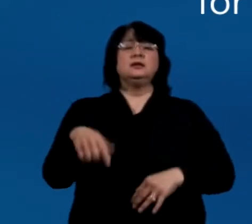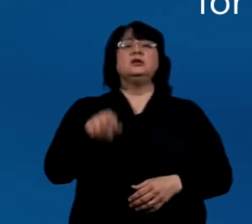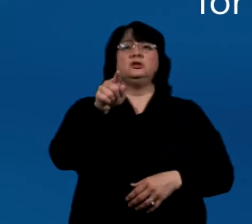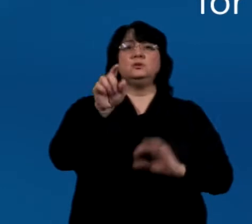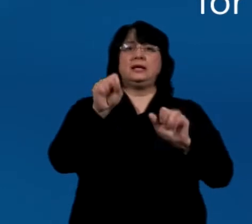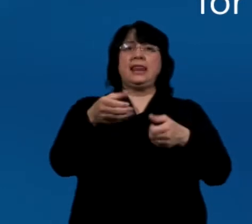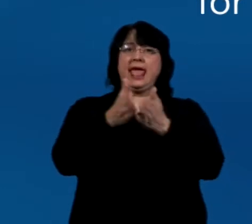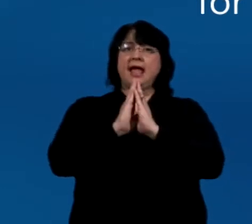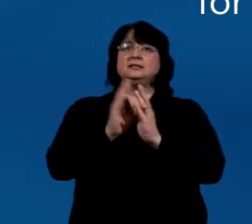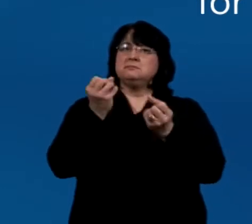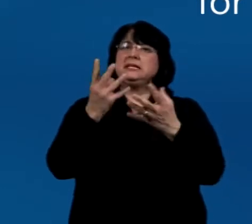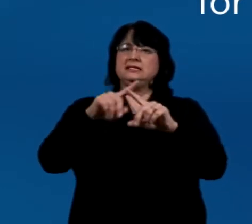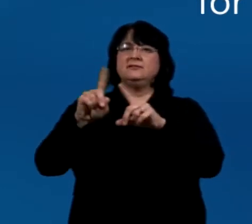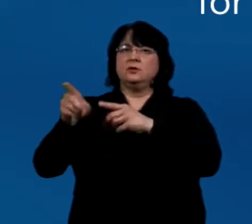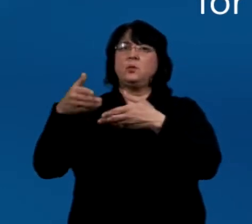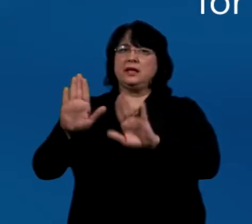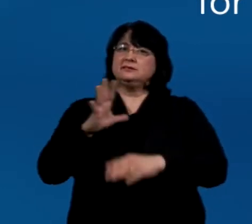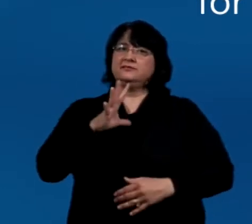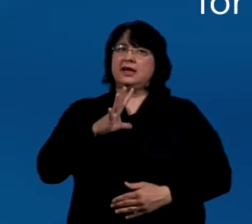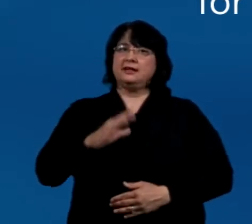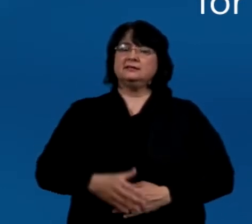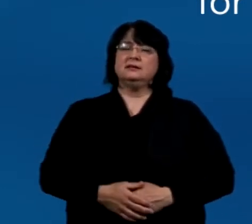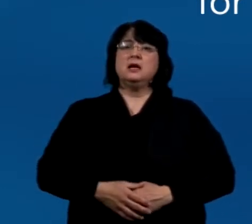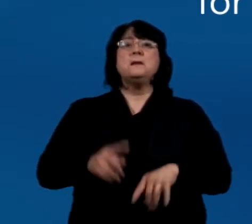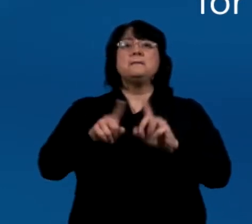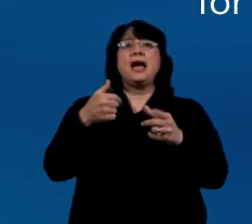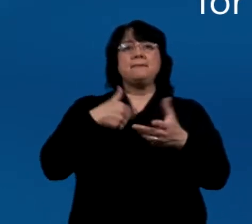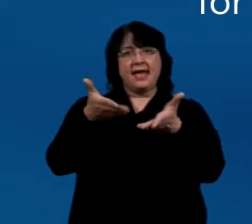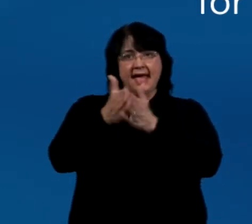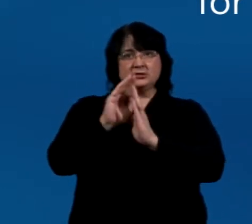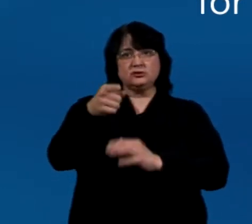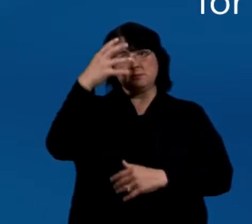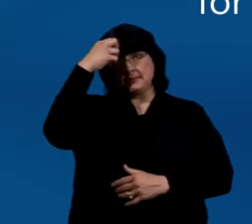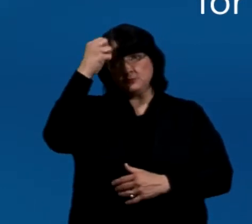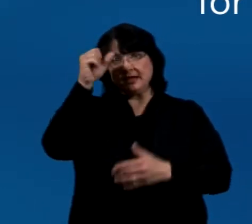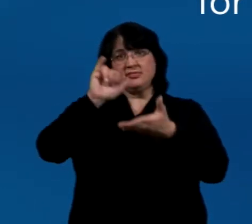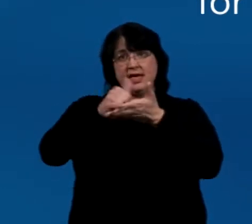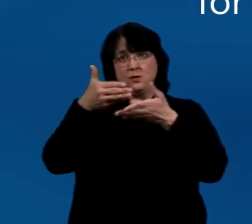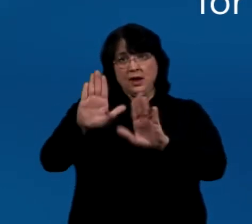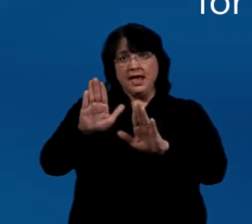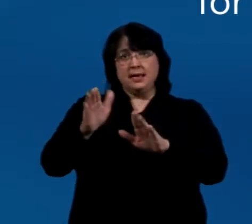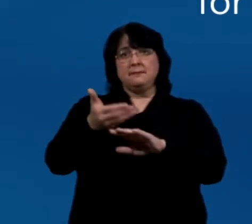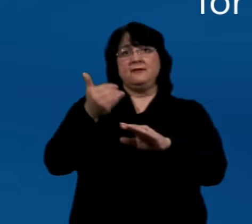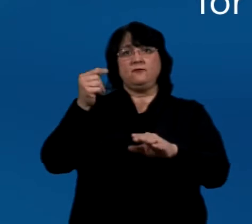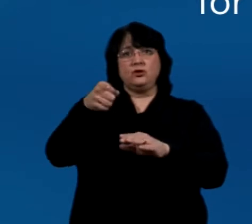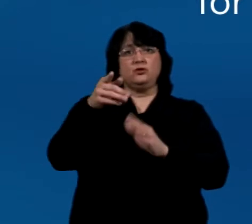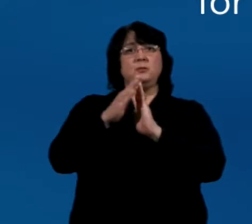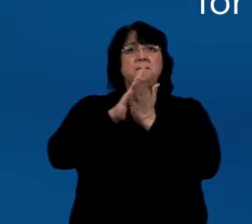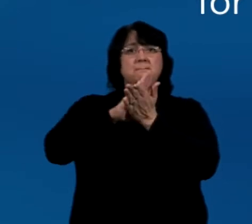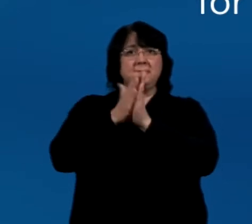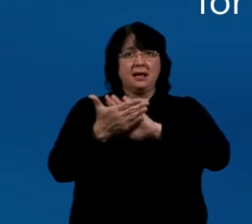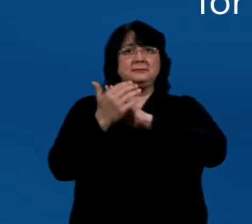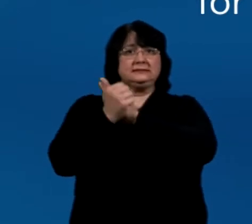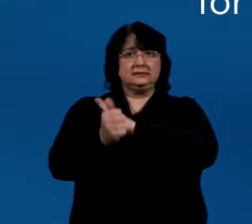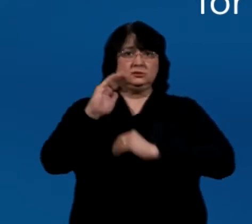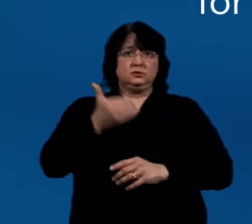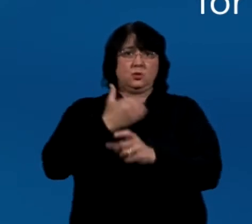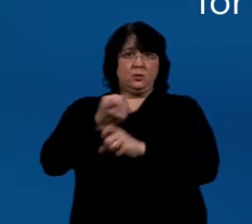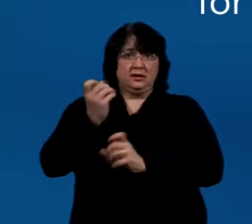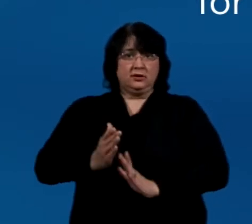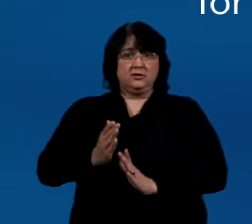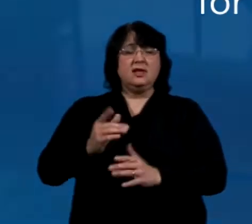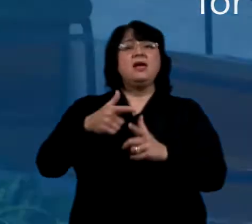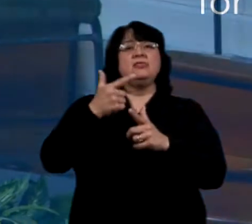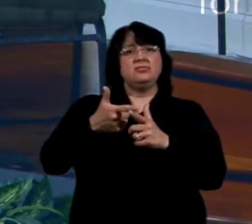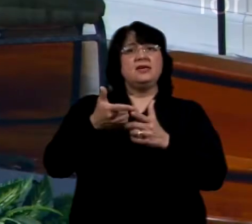ask that several ways and it'd be just fine, but I'm going to ask you to memorize it that way till you become proficient. And then ask it how God